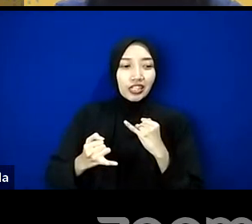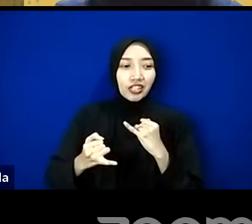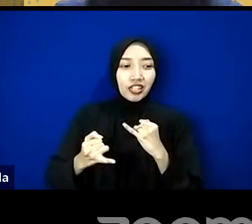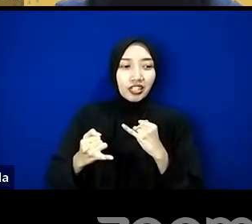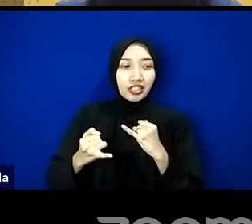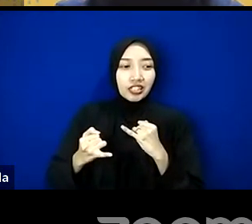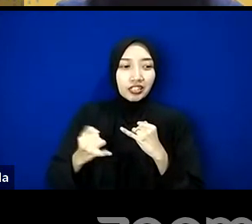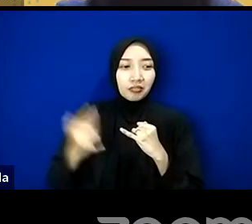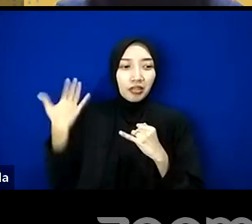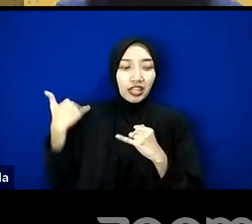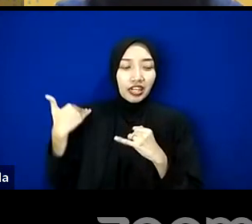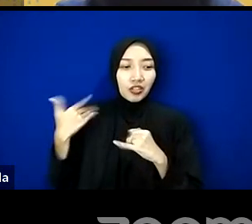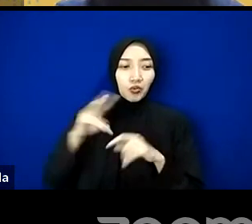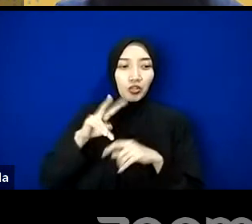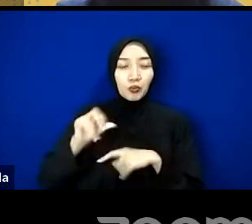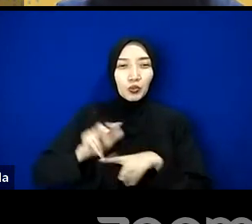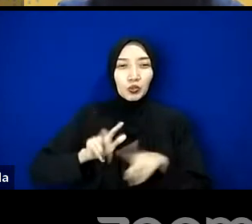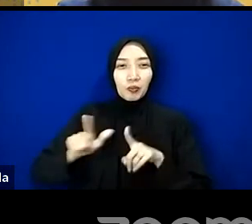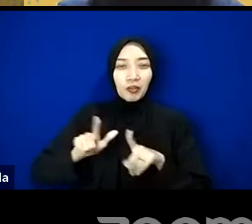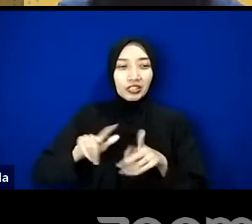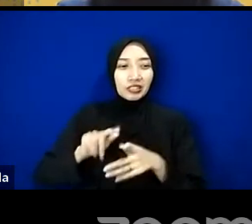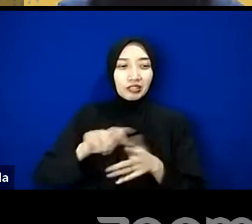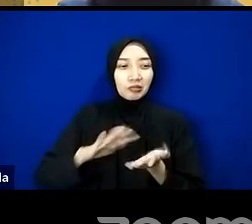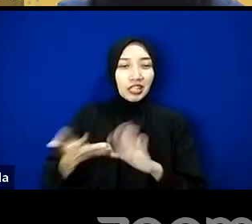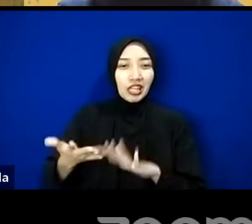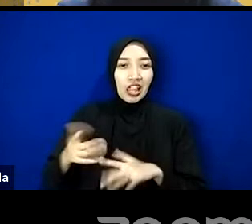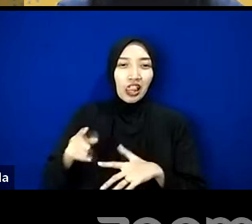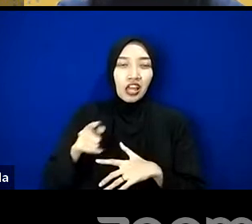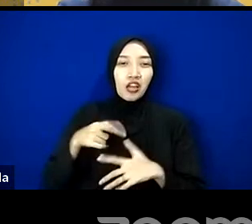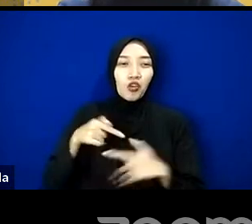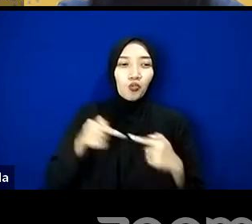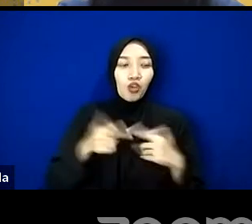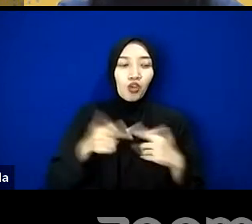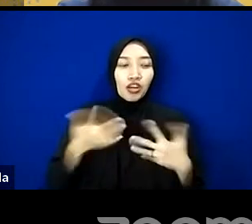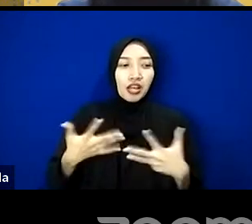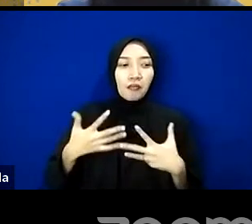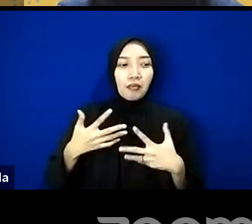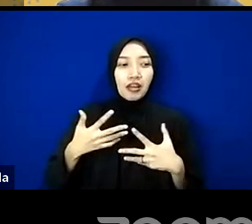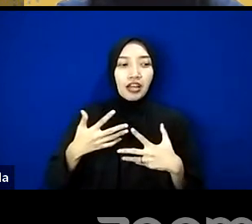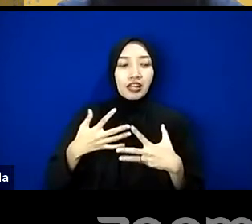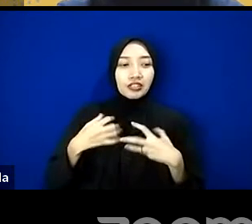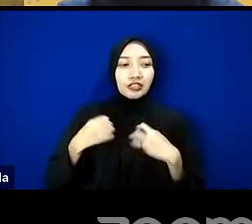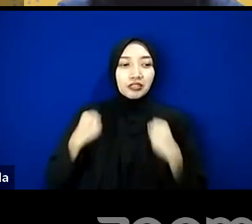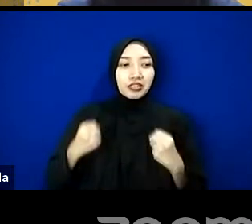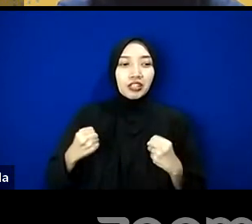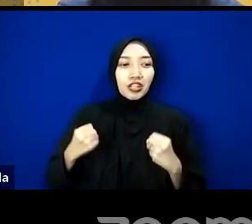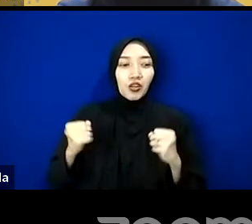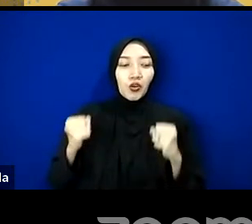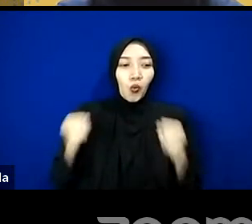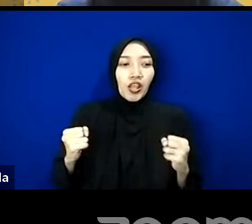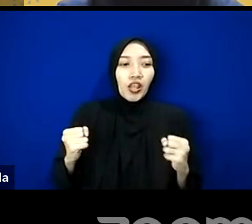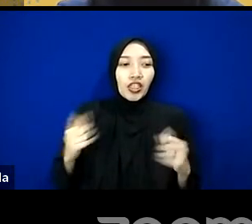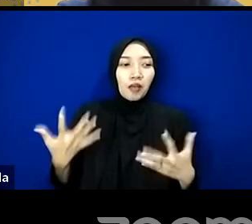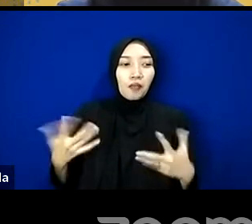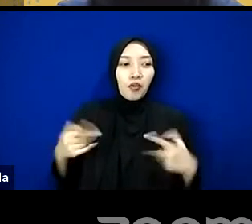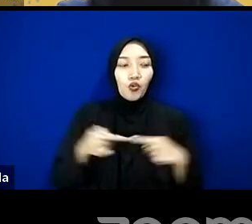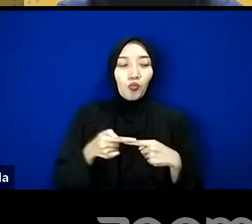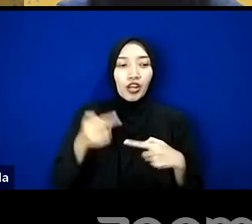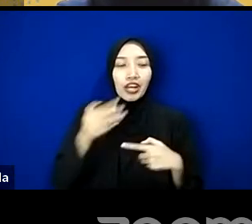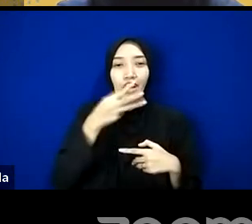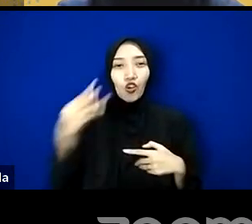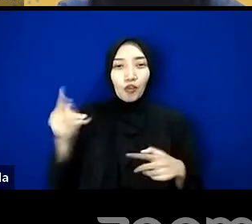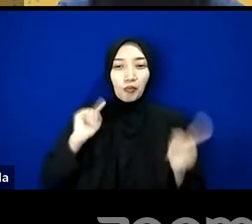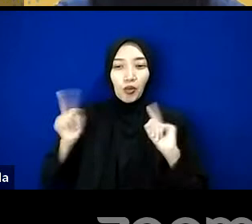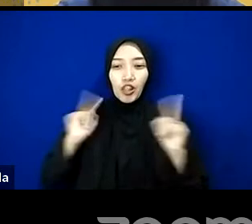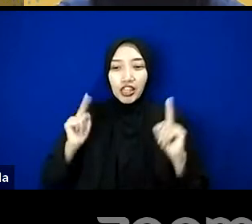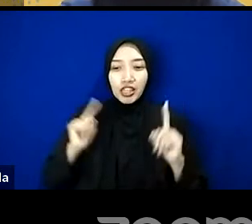stronger bilateral relation, stronger connection in terms of economic cooperation and political cooperation, none of their citizens